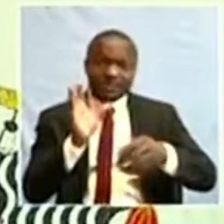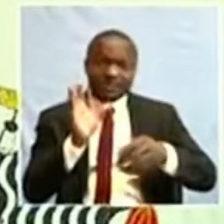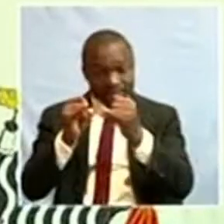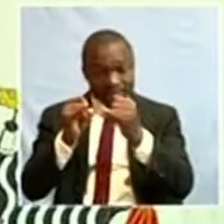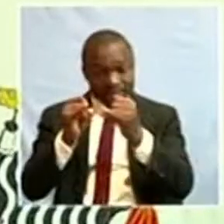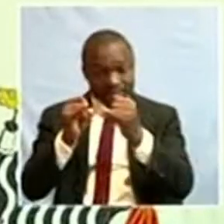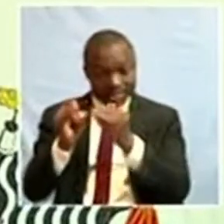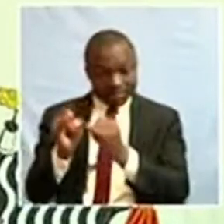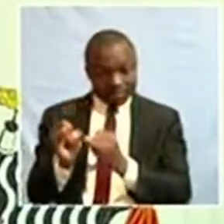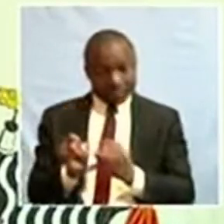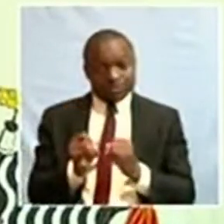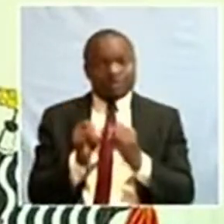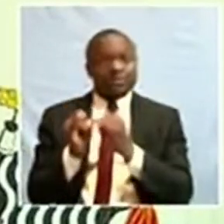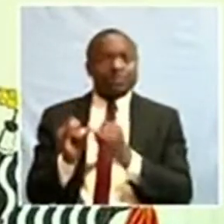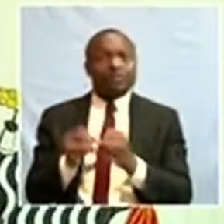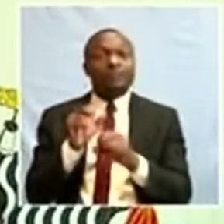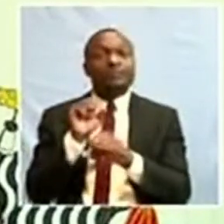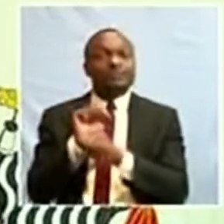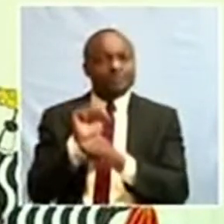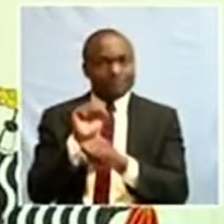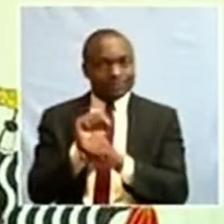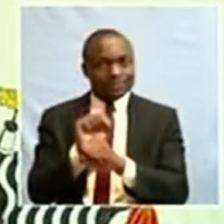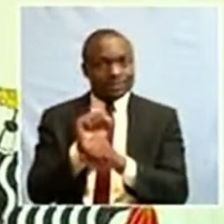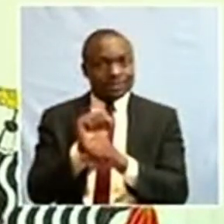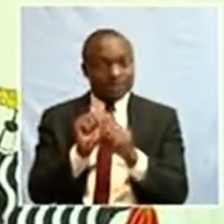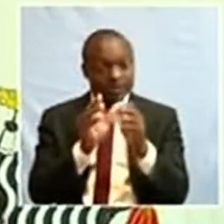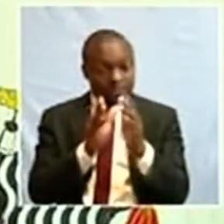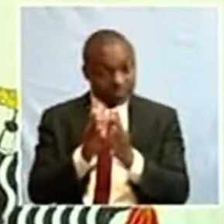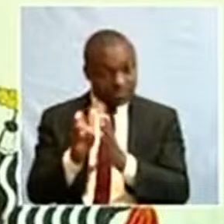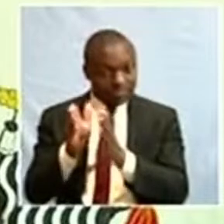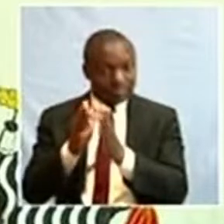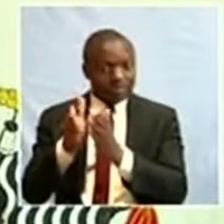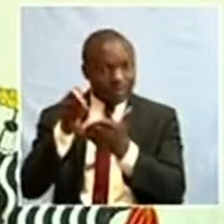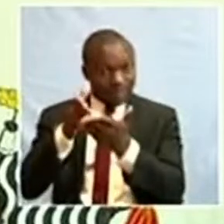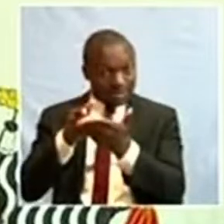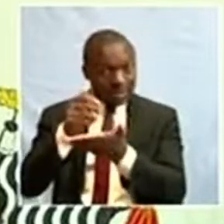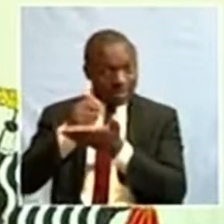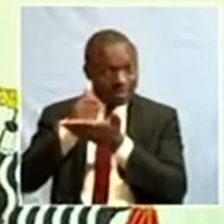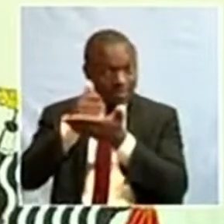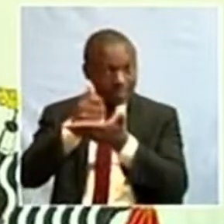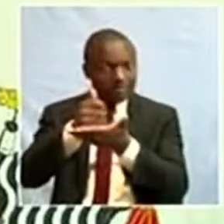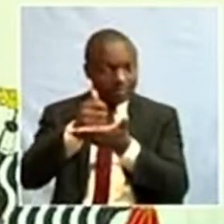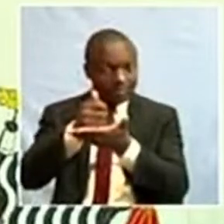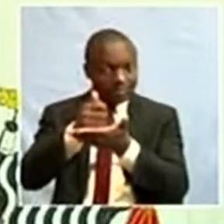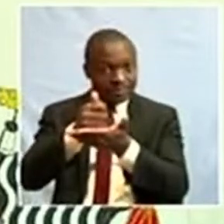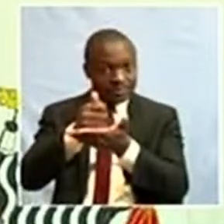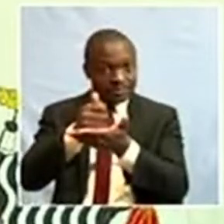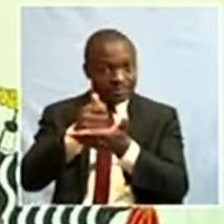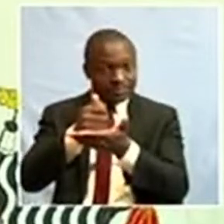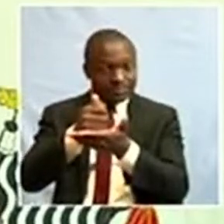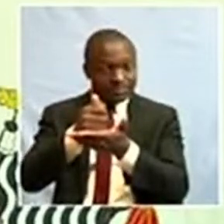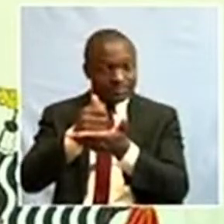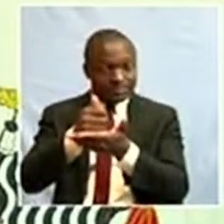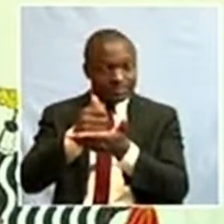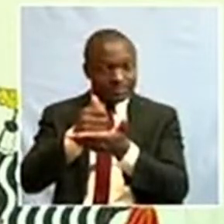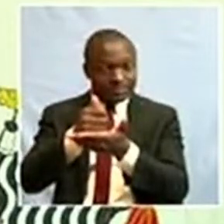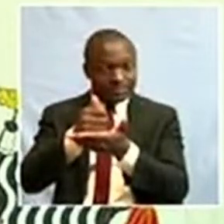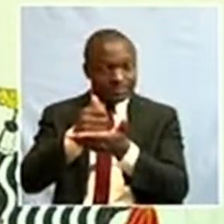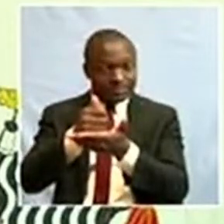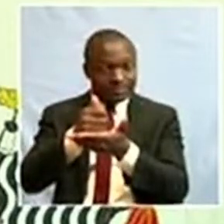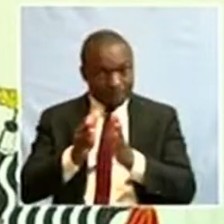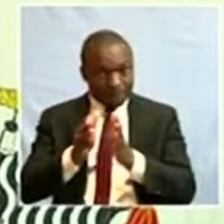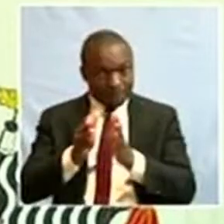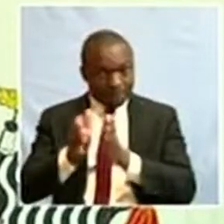The assignment is also documented. This will help to assist in the subsequent audits and planning